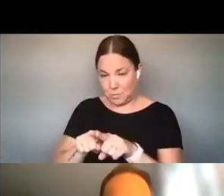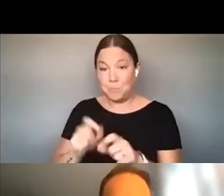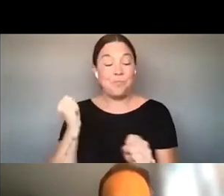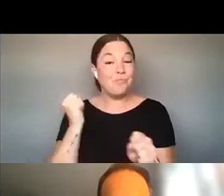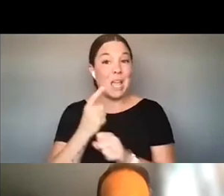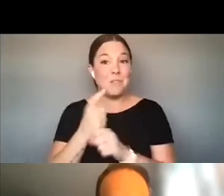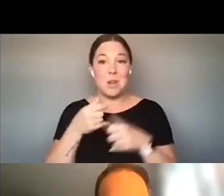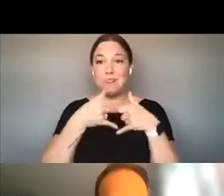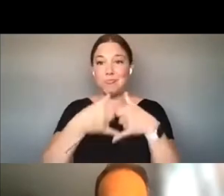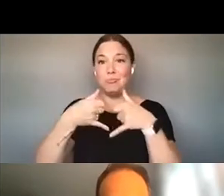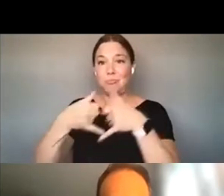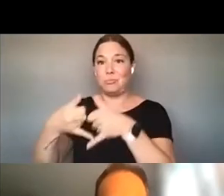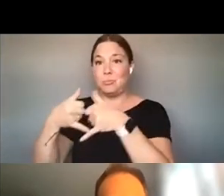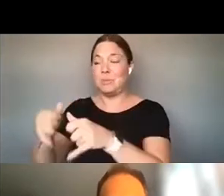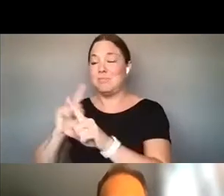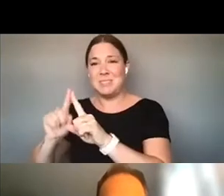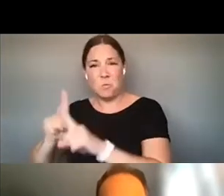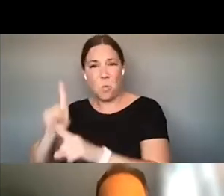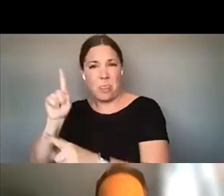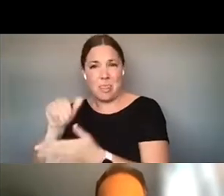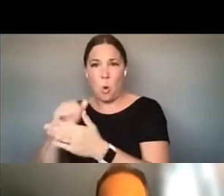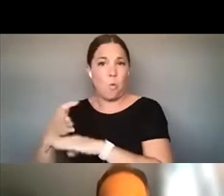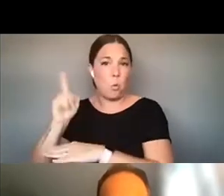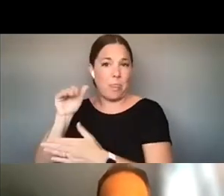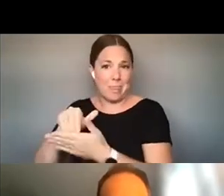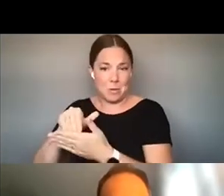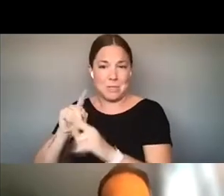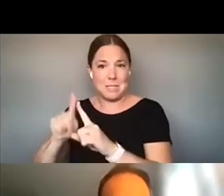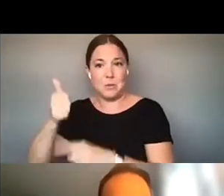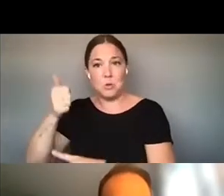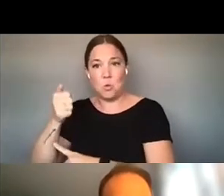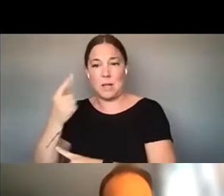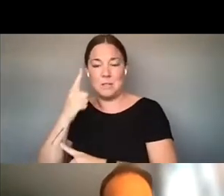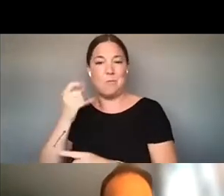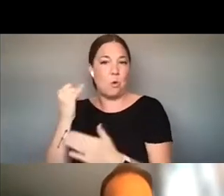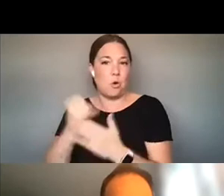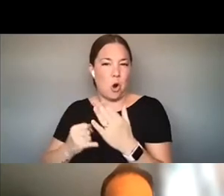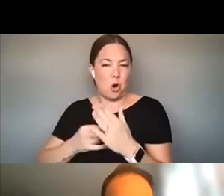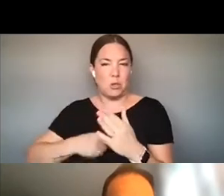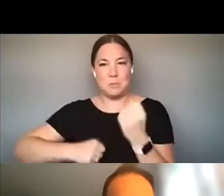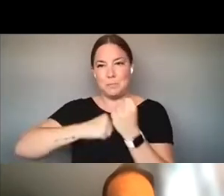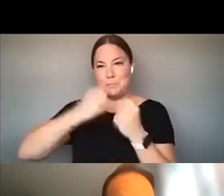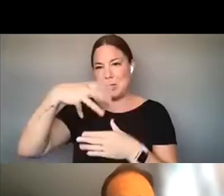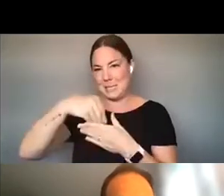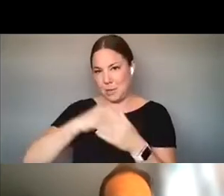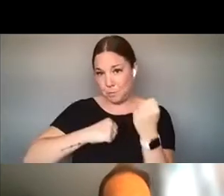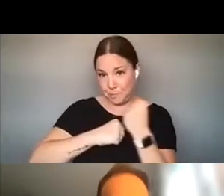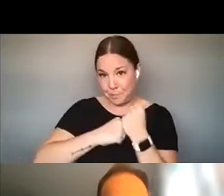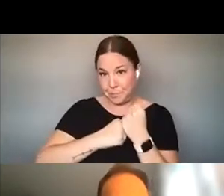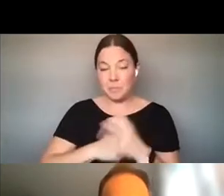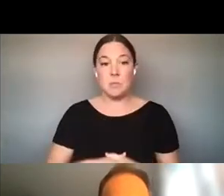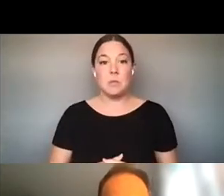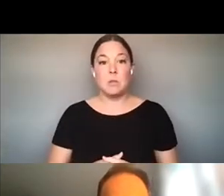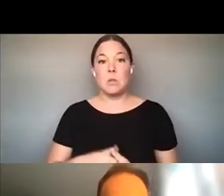of grants to provide all Americans with diverse opportunities for arts participation. Please check out the